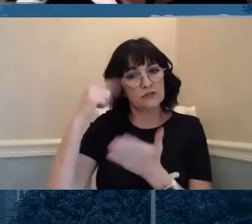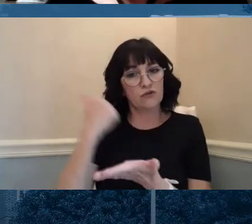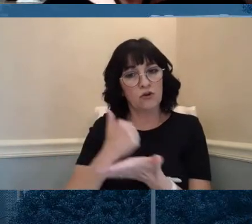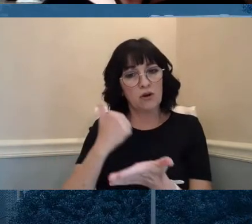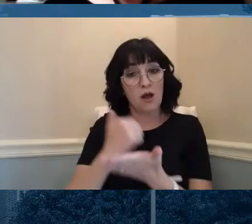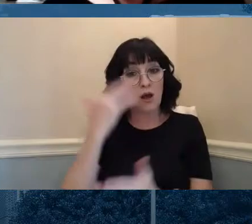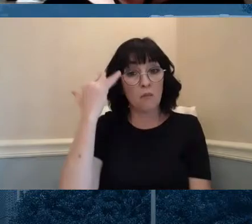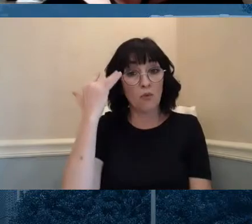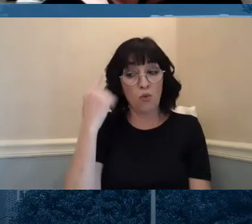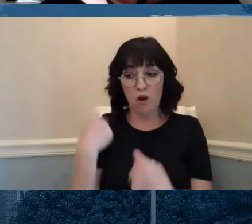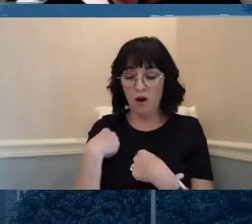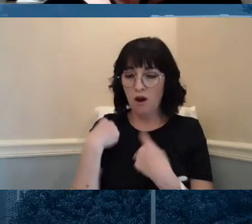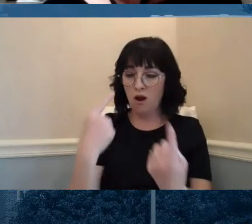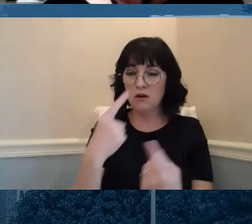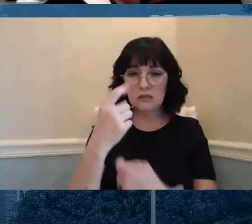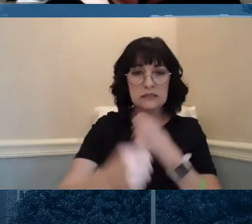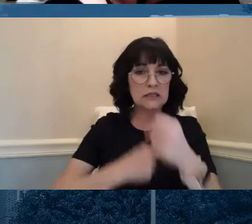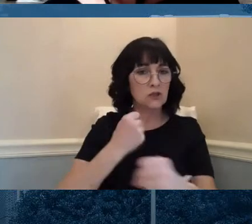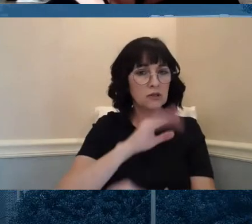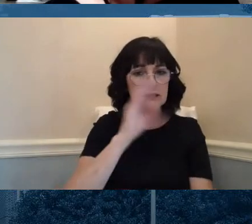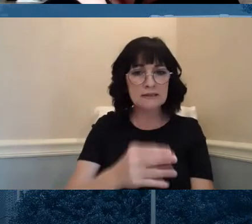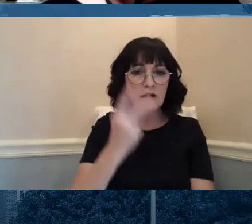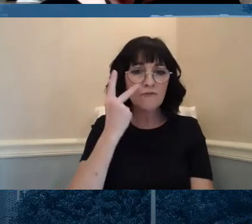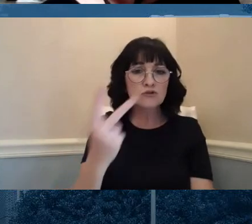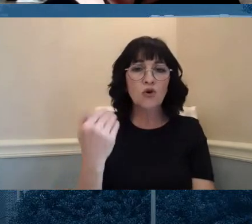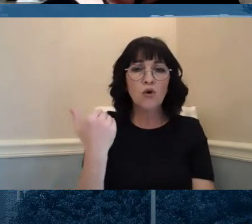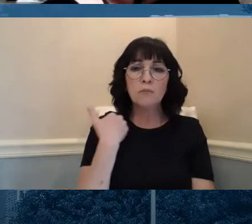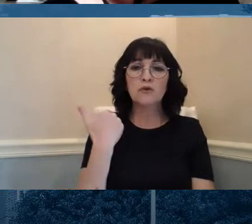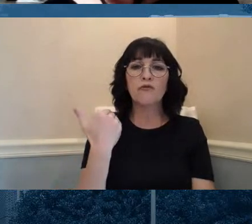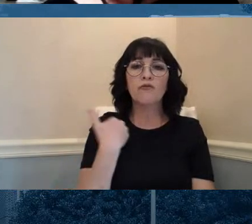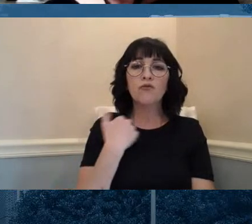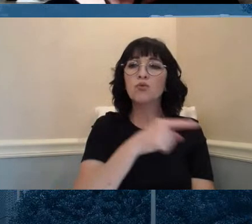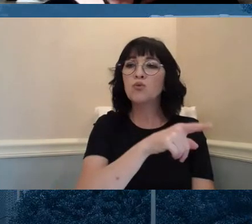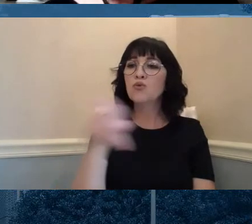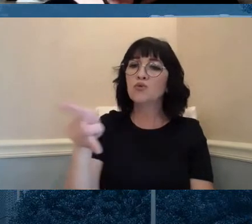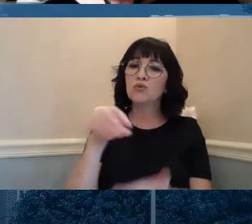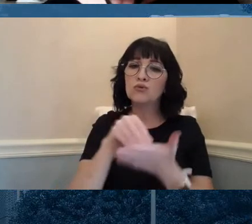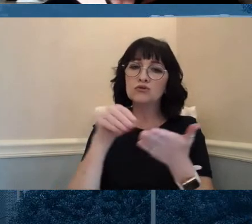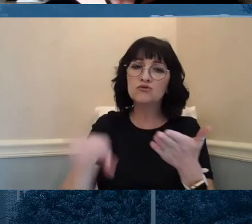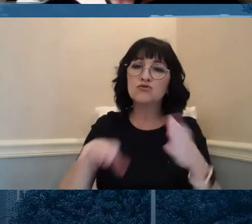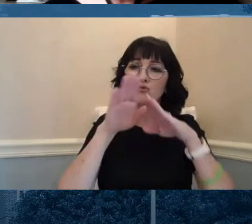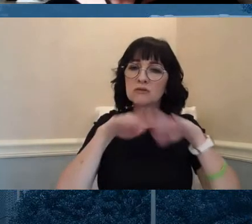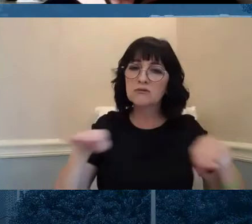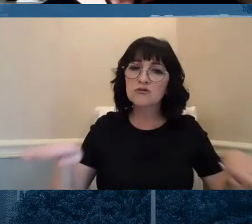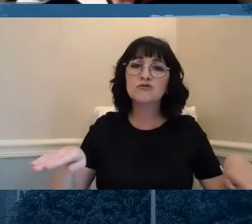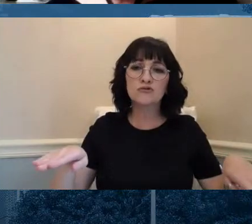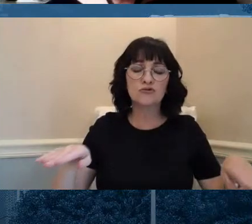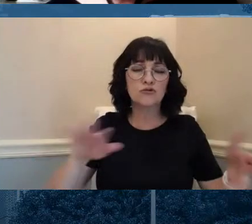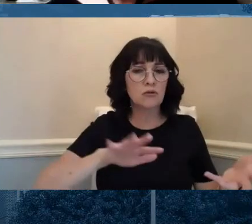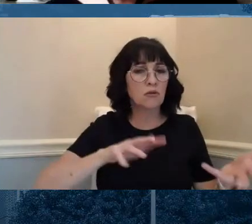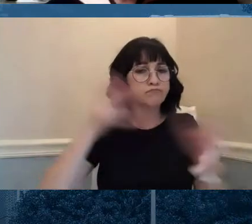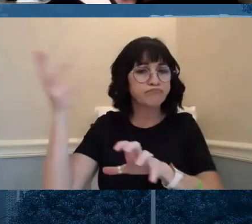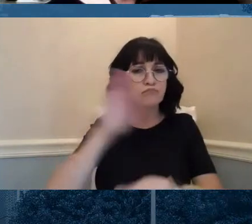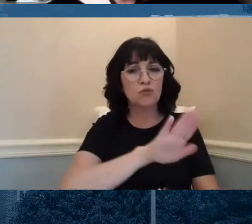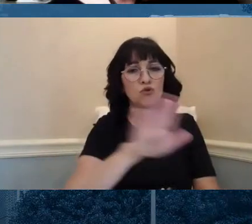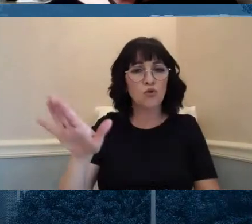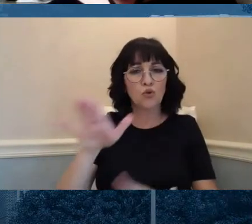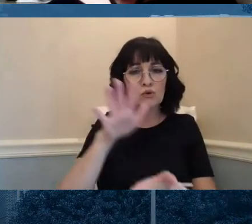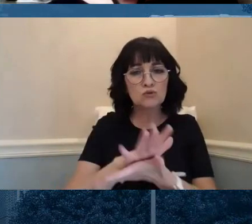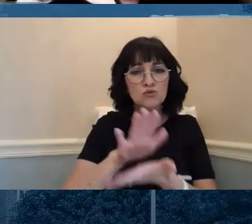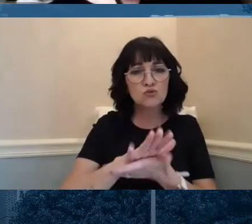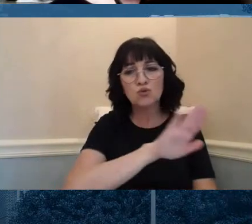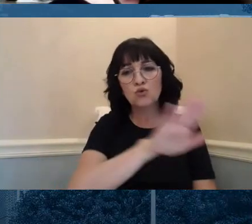with interrupted learning this year. We also recognize that to know exactly how our students